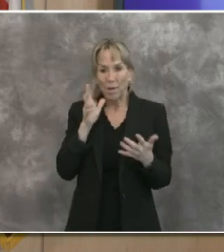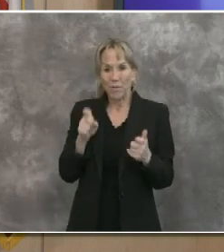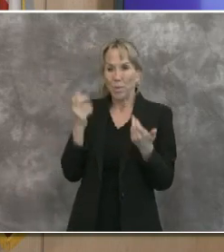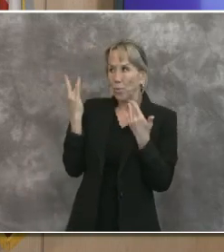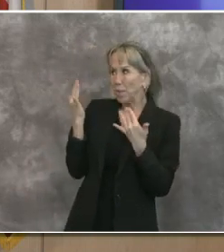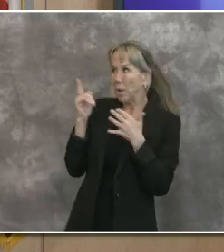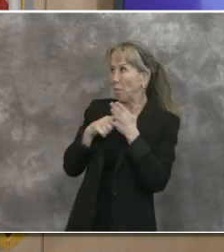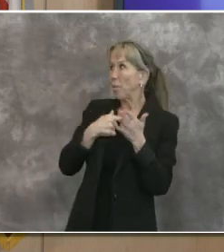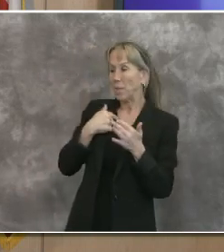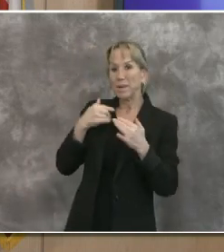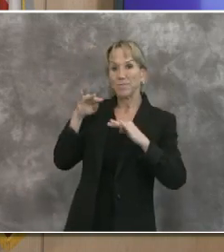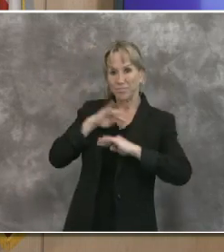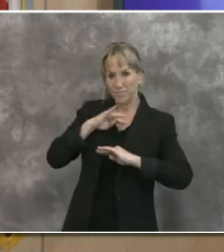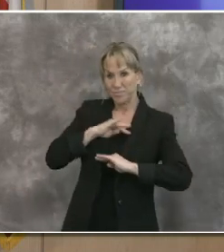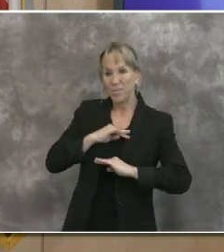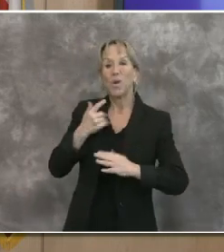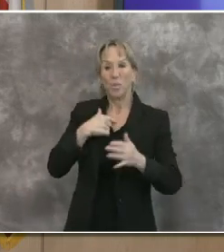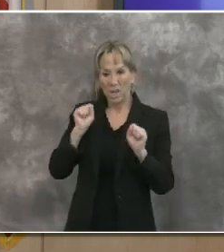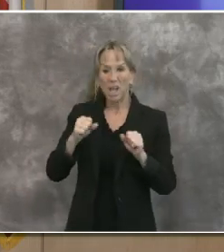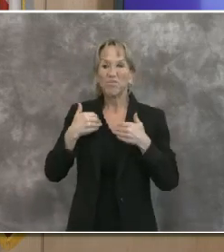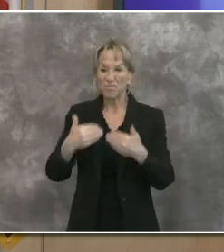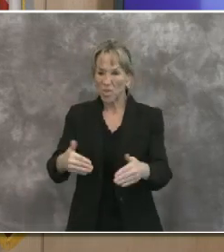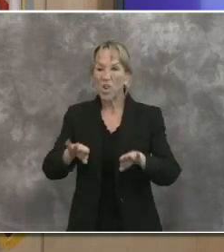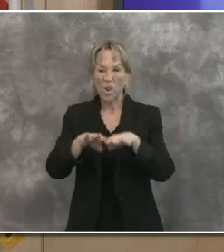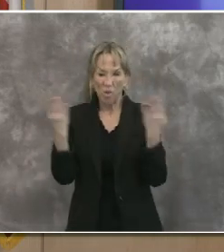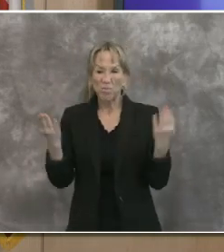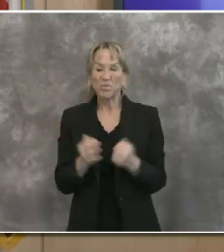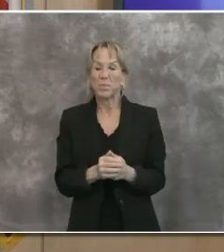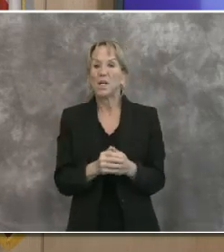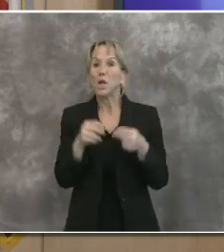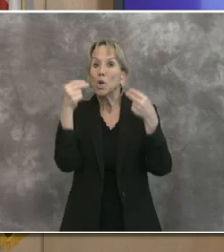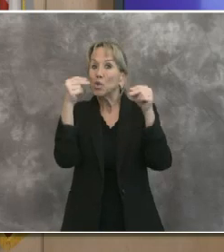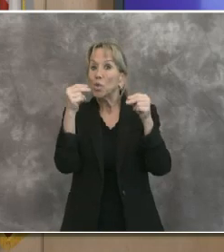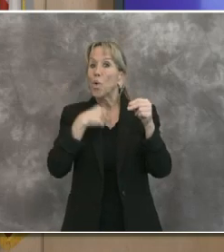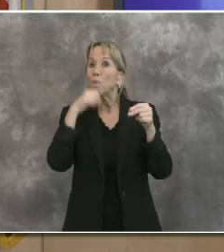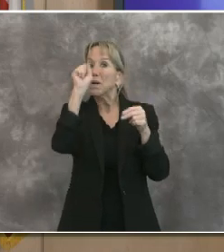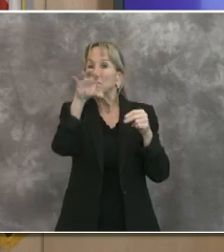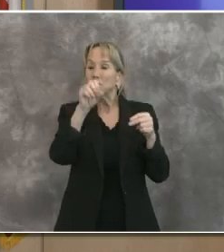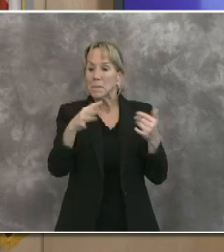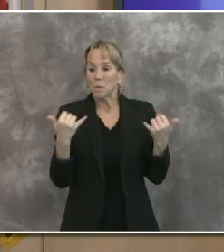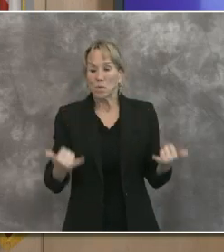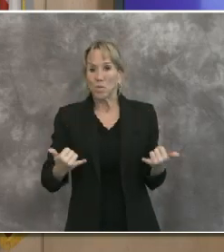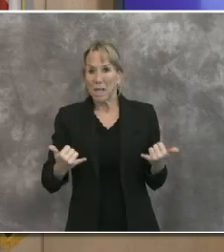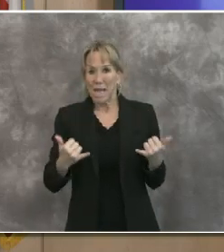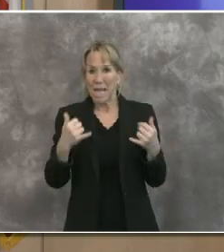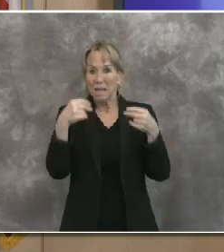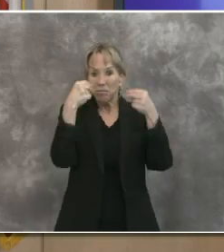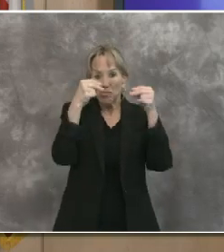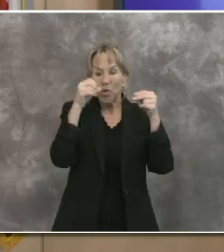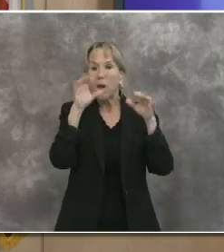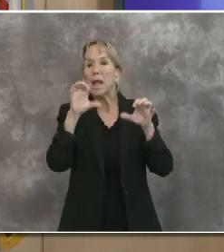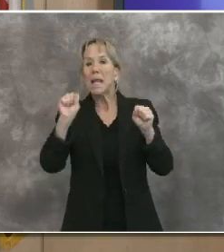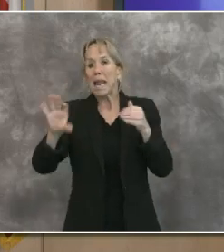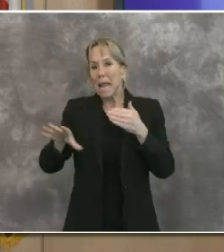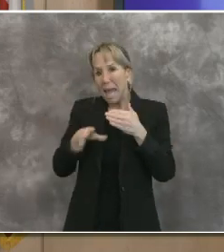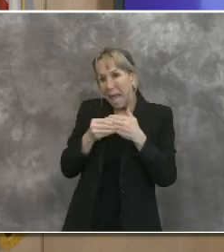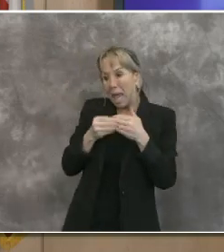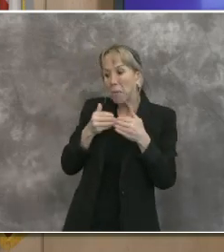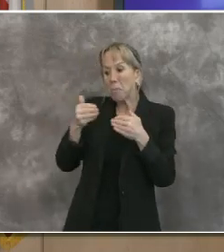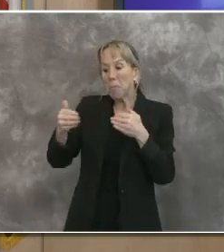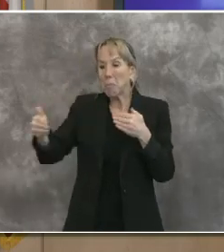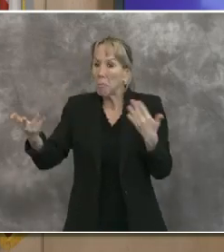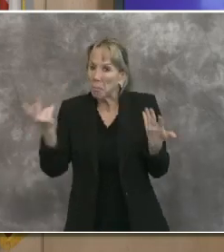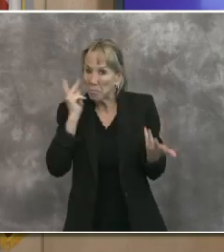what the state of California has outlined, the retail sections that were outlined today, and then they alluded to other sections that could be added in the coming days. And